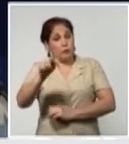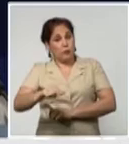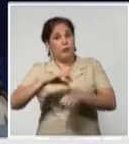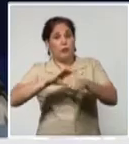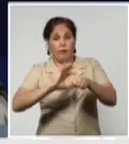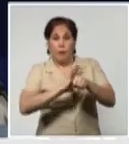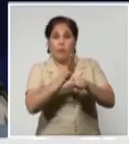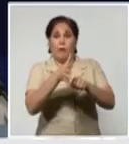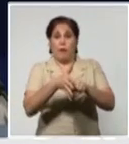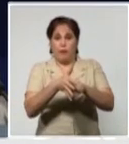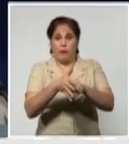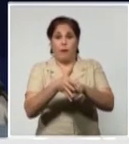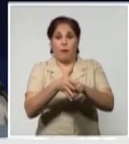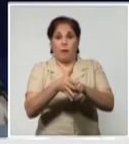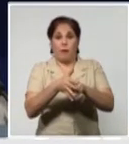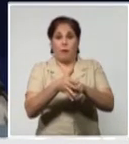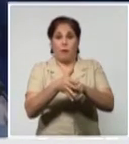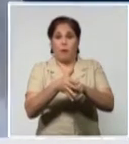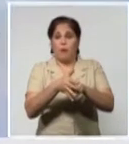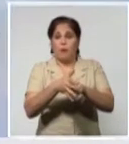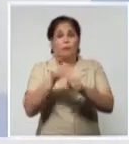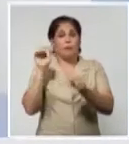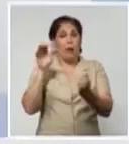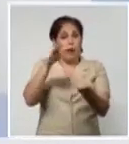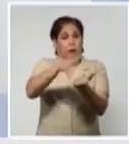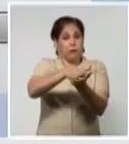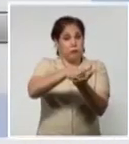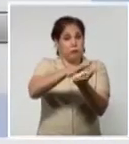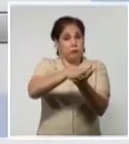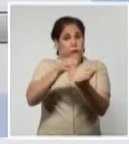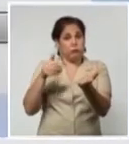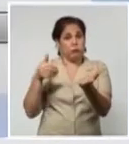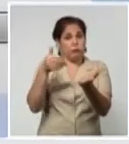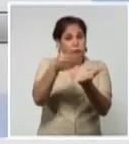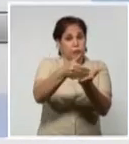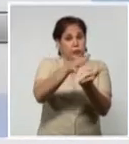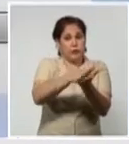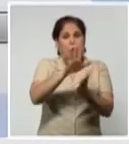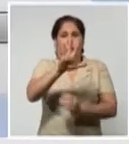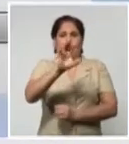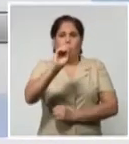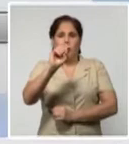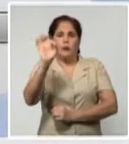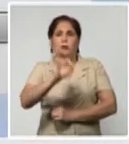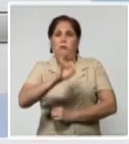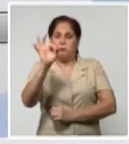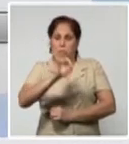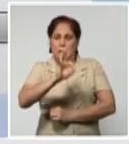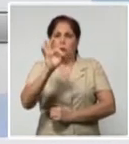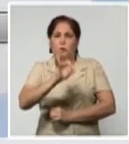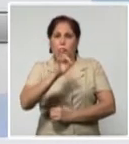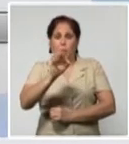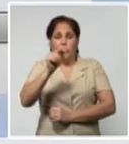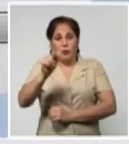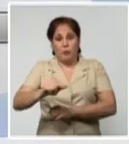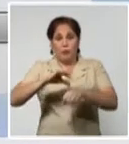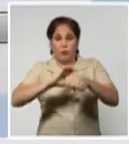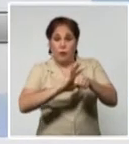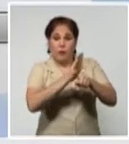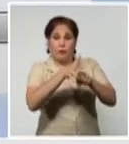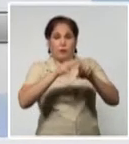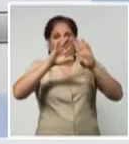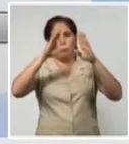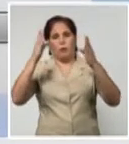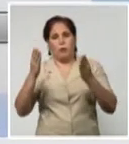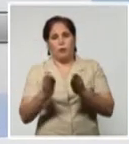72,324 cases, and it already accumulates almost 50% of all the cases in the